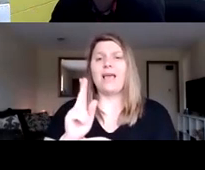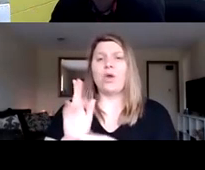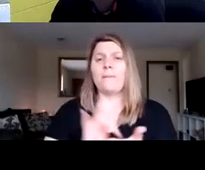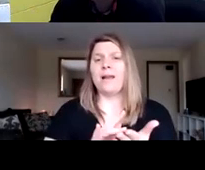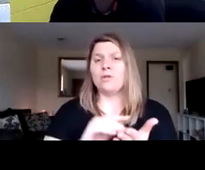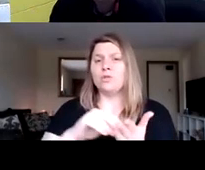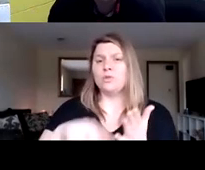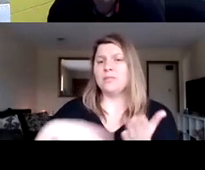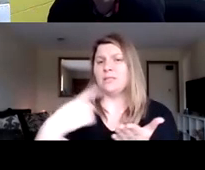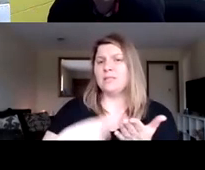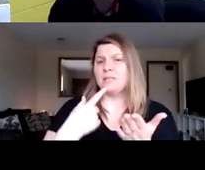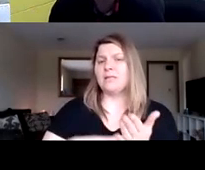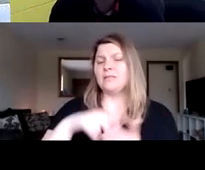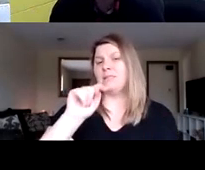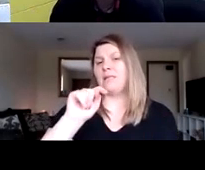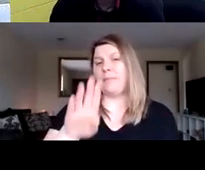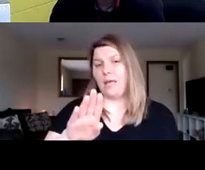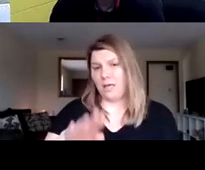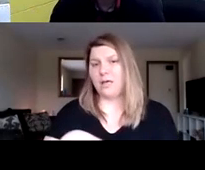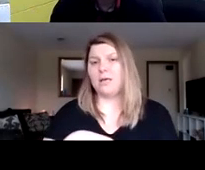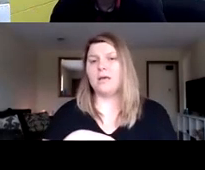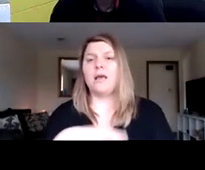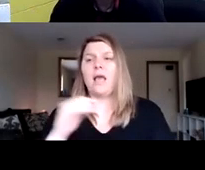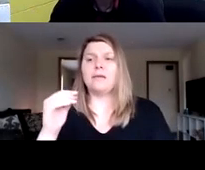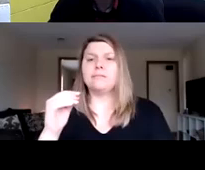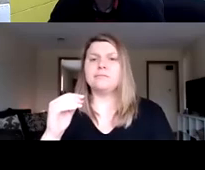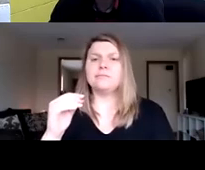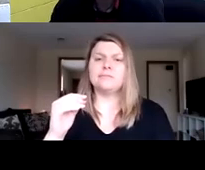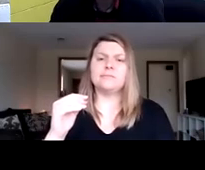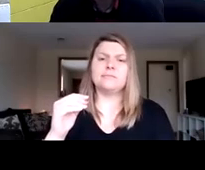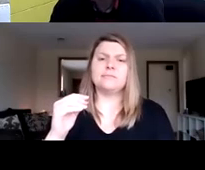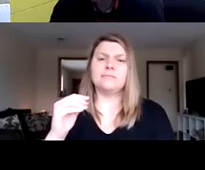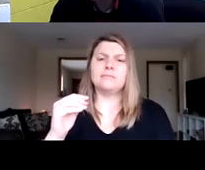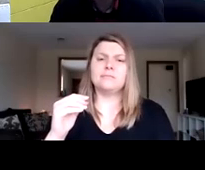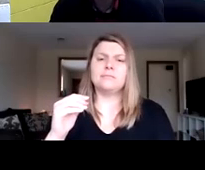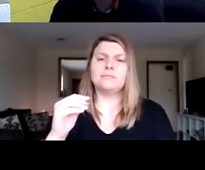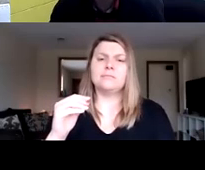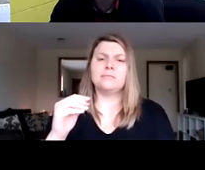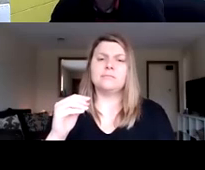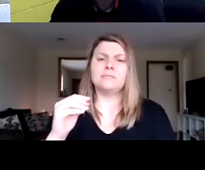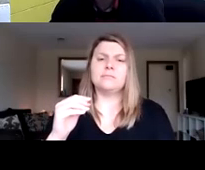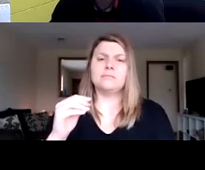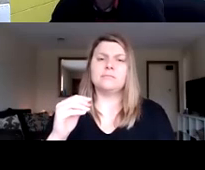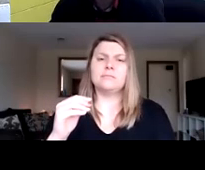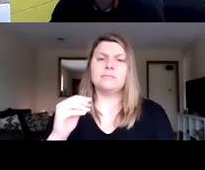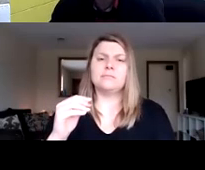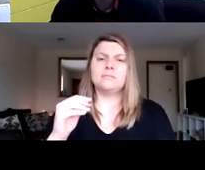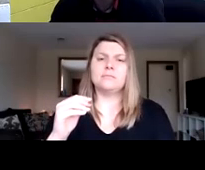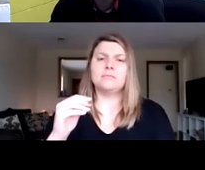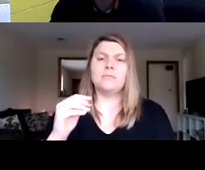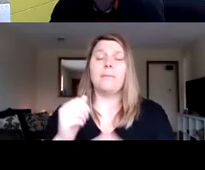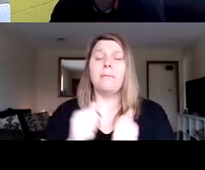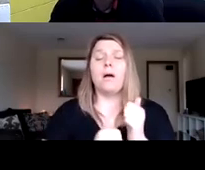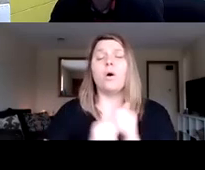about tuberculosis, and we have a handful. We have the near majority